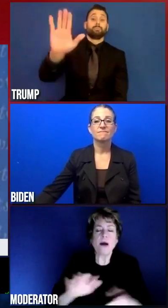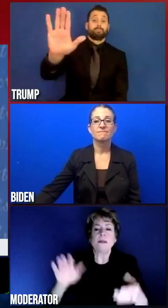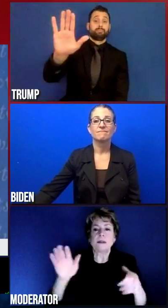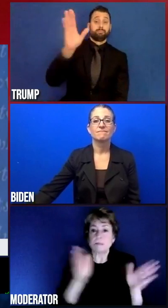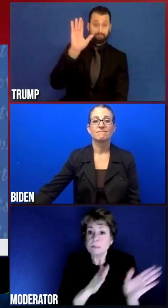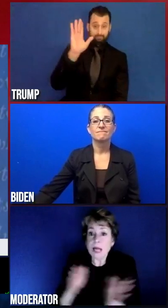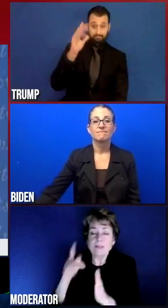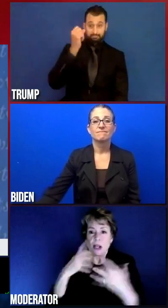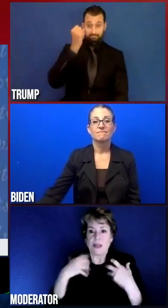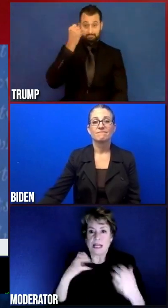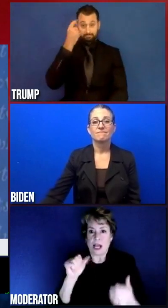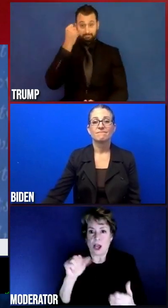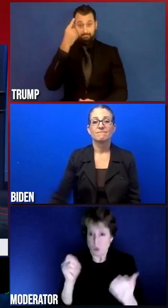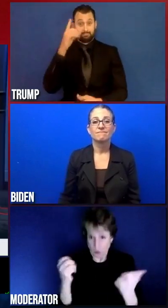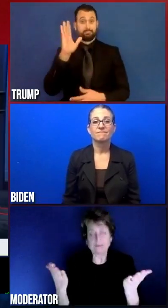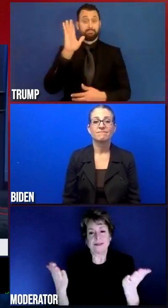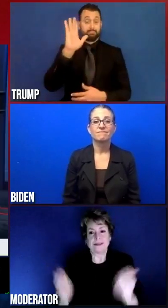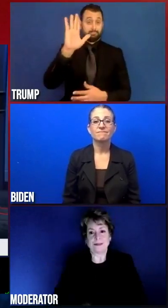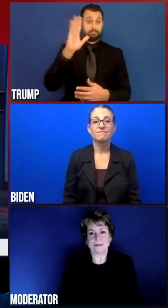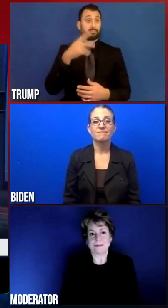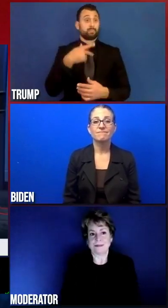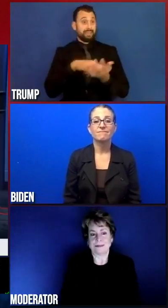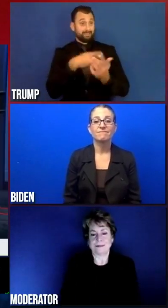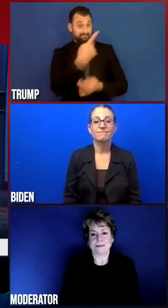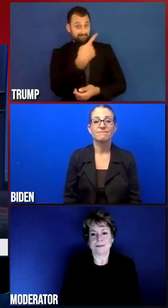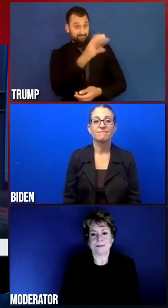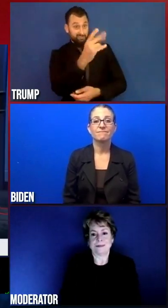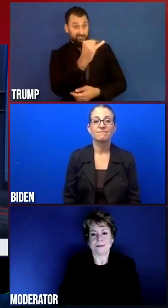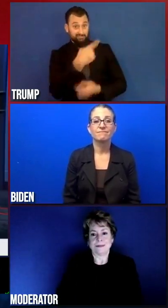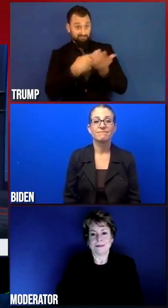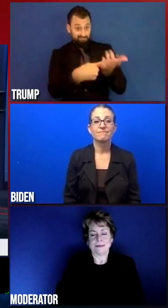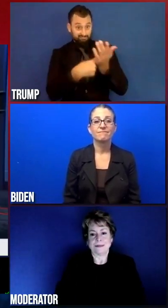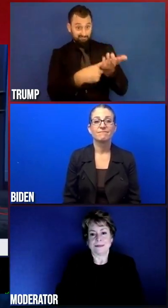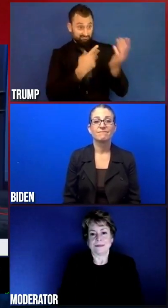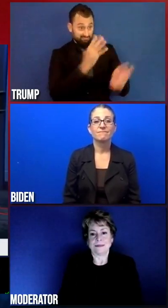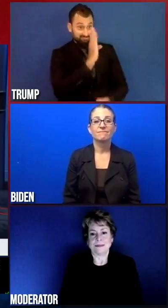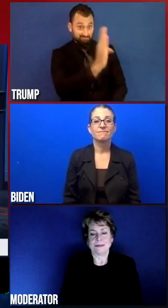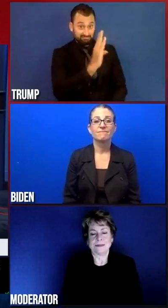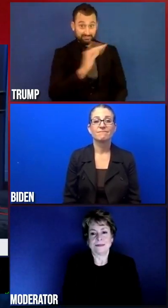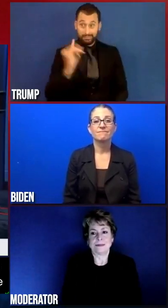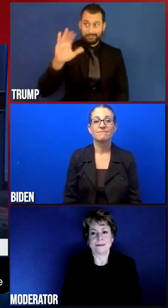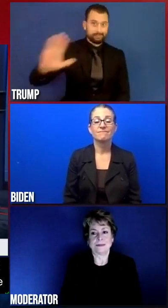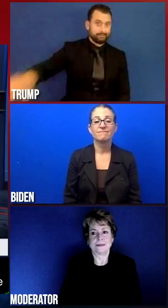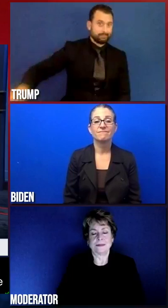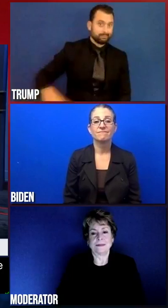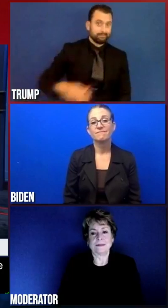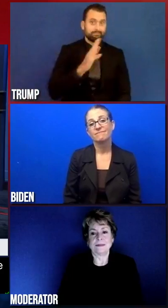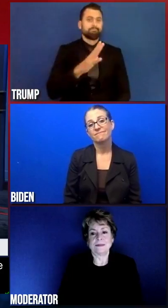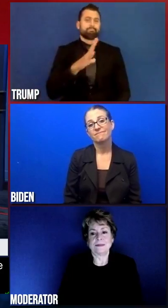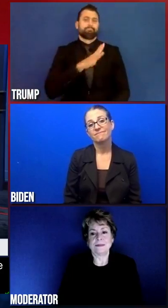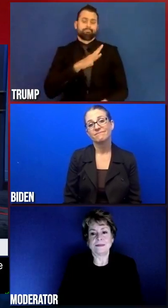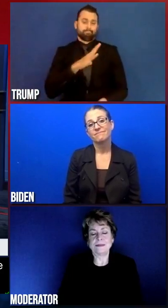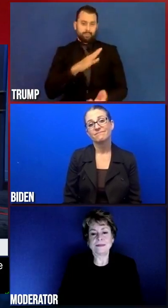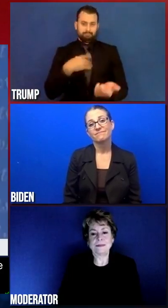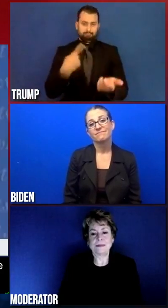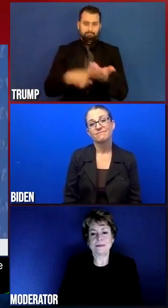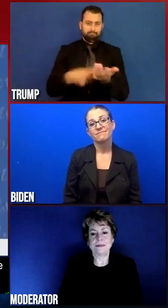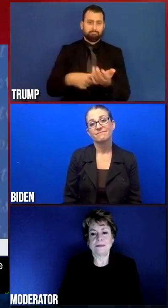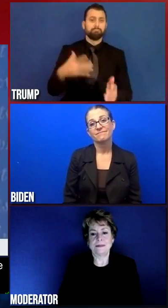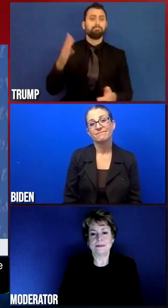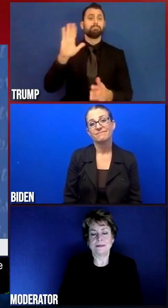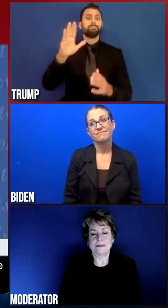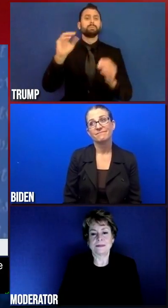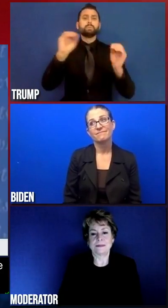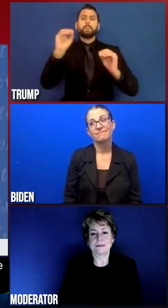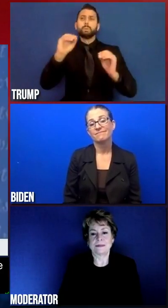I'm not surprised. Let me just tell you something, that there's nothing symbolic. I'm cutting drug prices. I'm going with favored nations, which no president